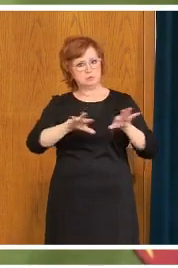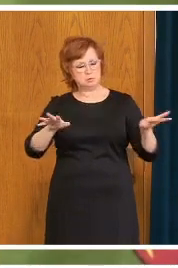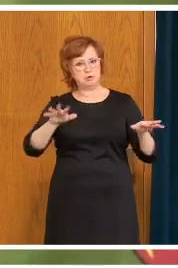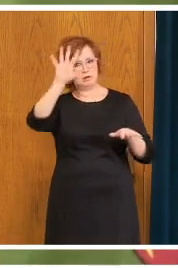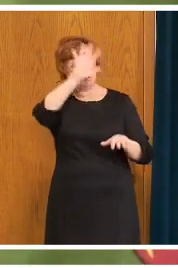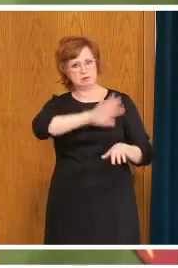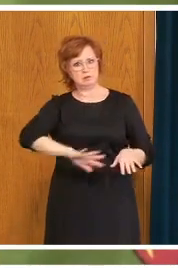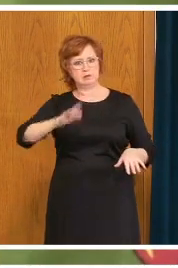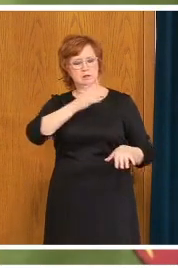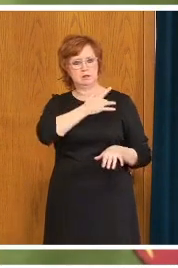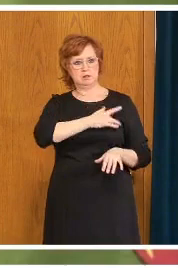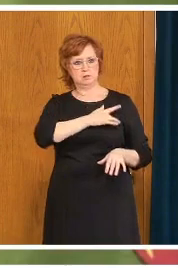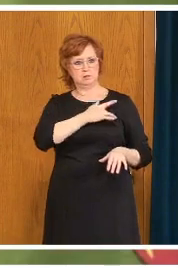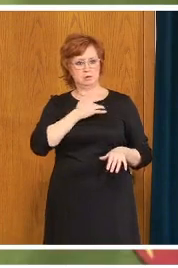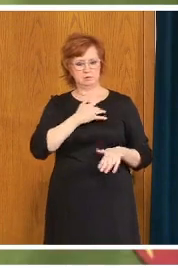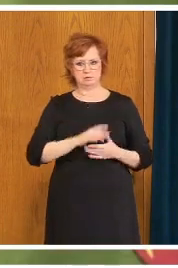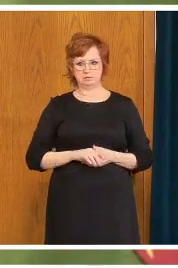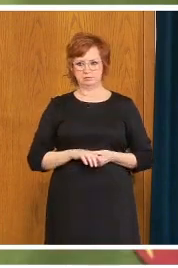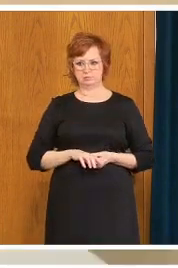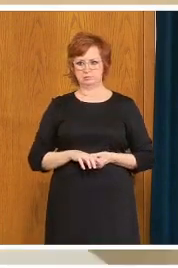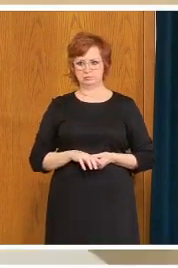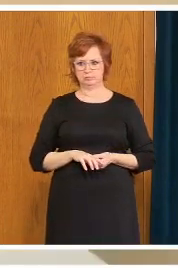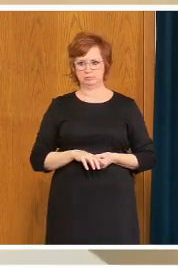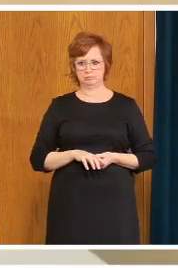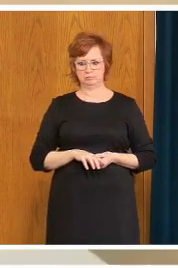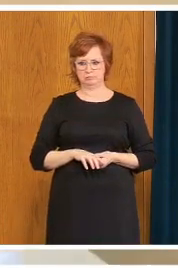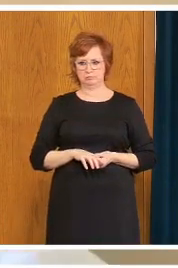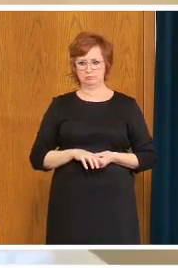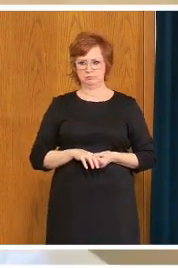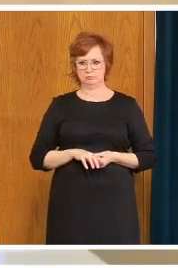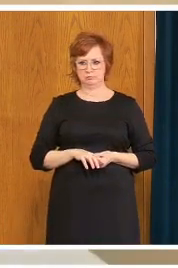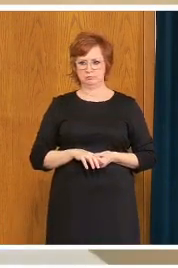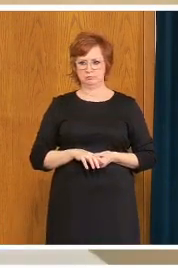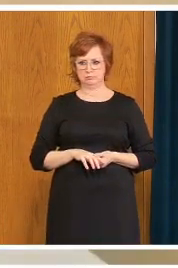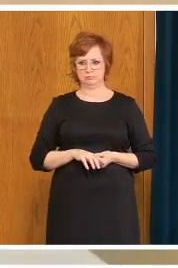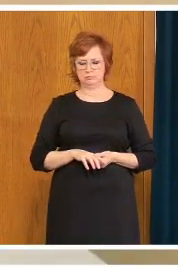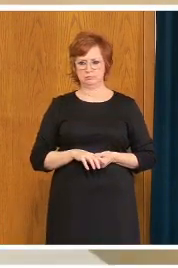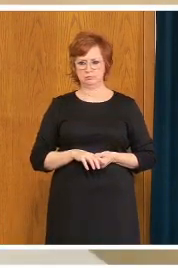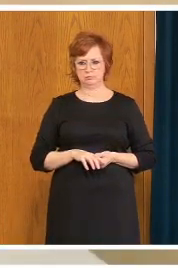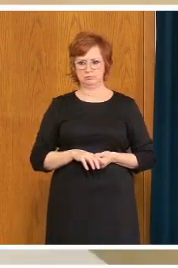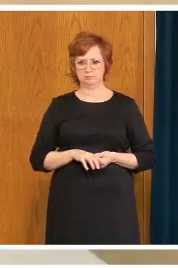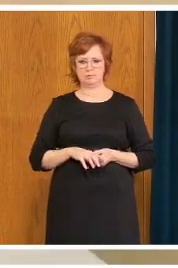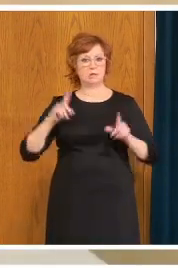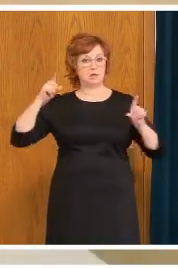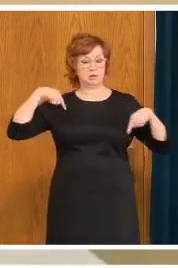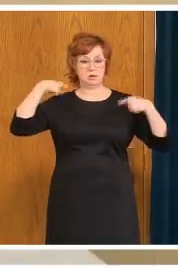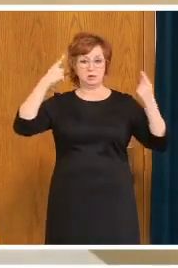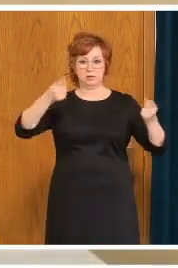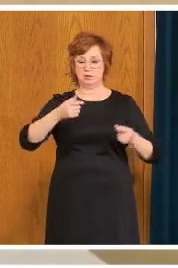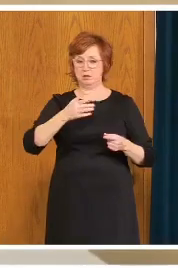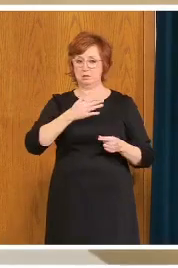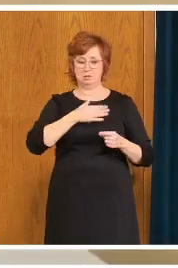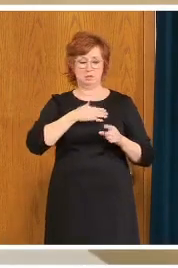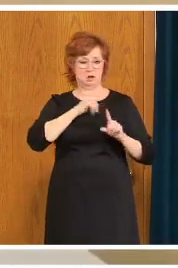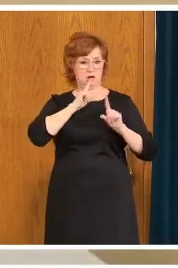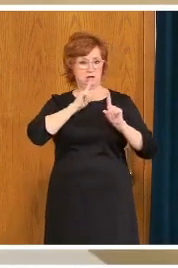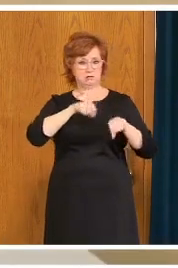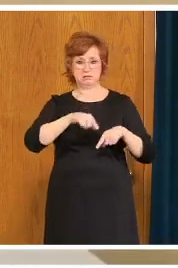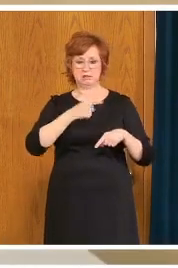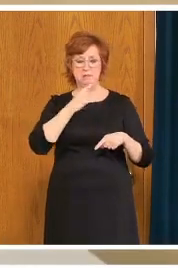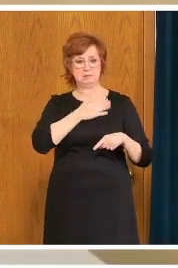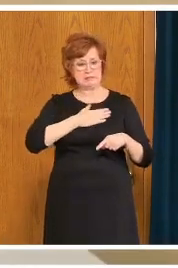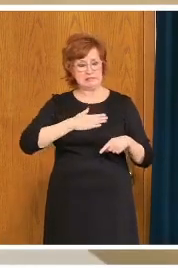efficiently? Yeah, so from my side, I have always said throughout this pandemic, stay close to home.